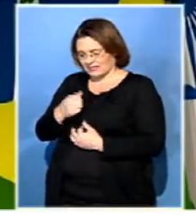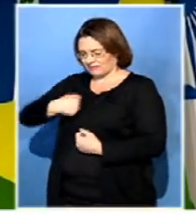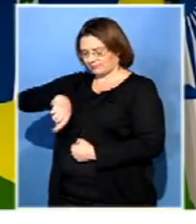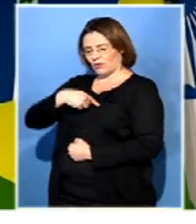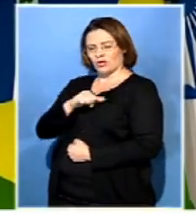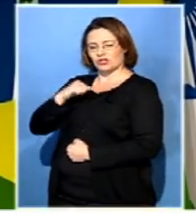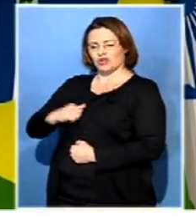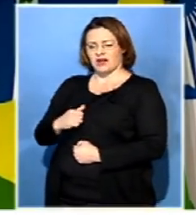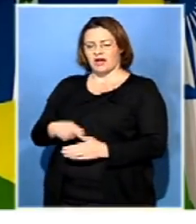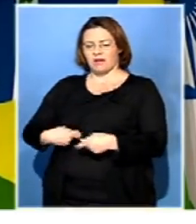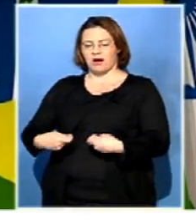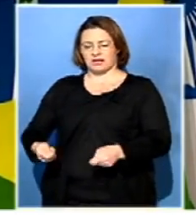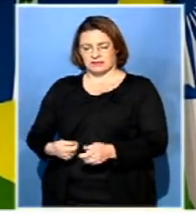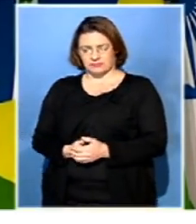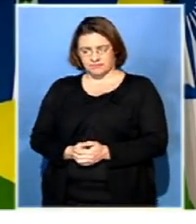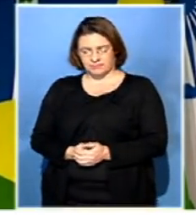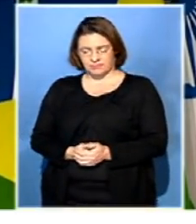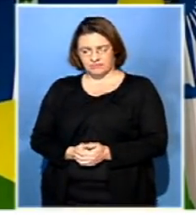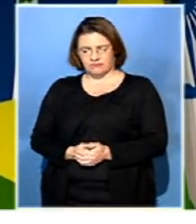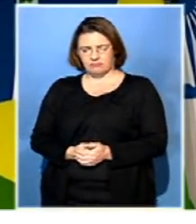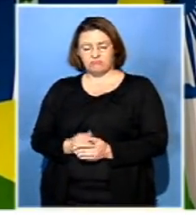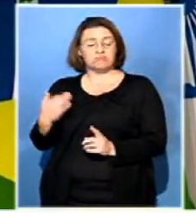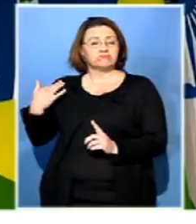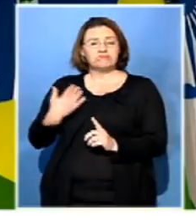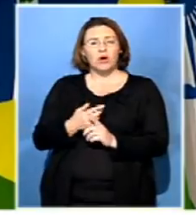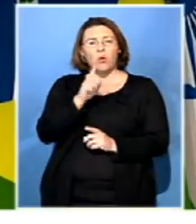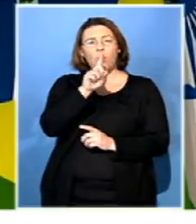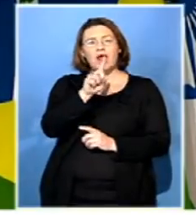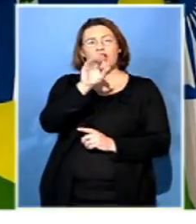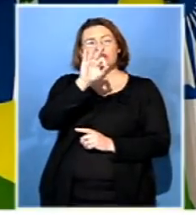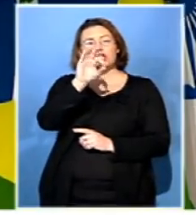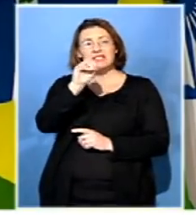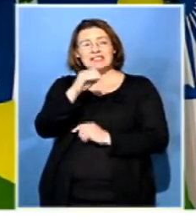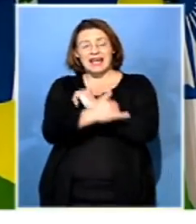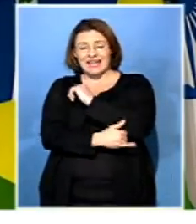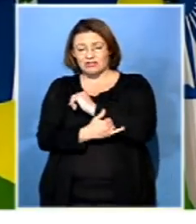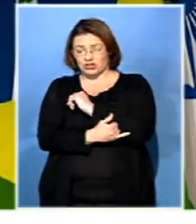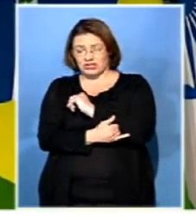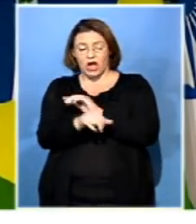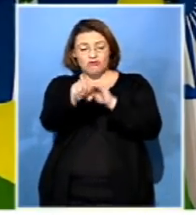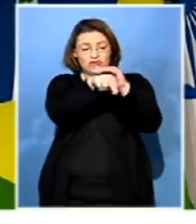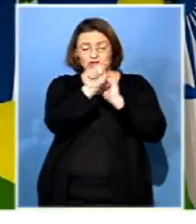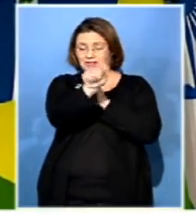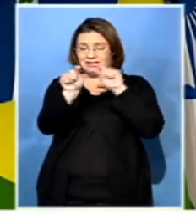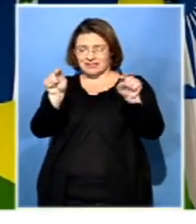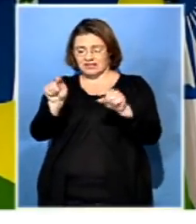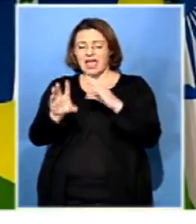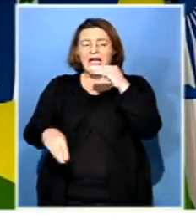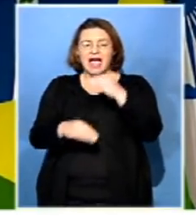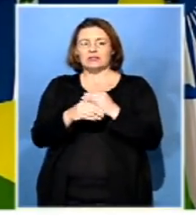Chinese market. By now, over 130 countries and regions and more